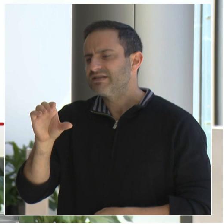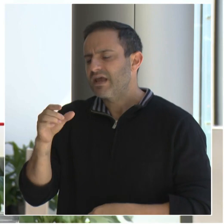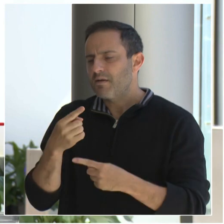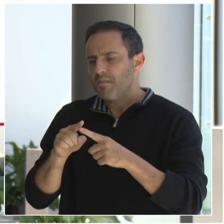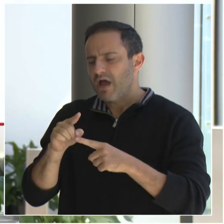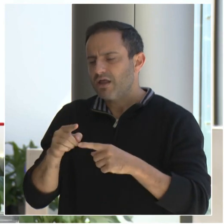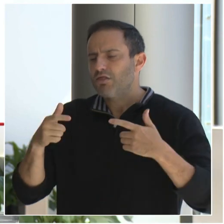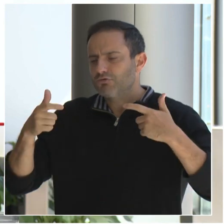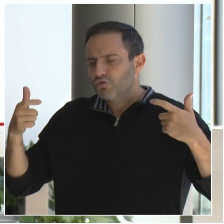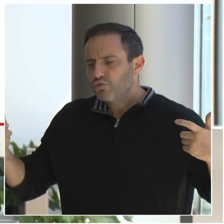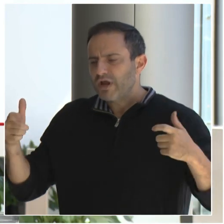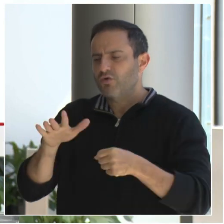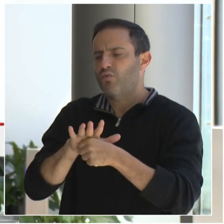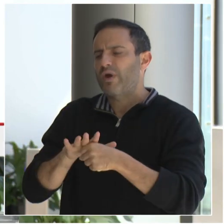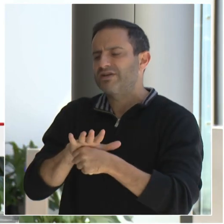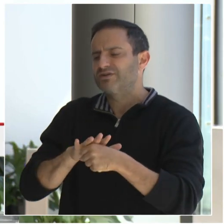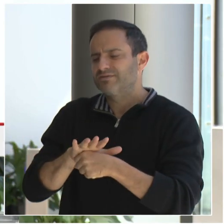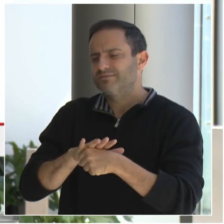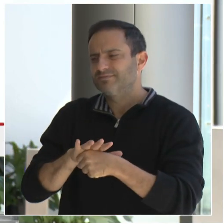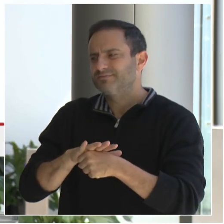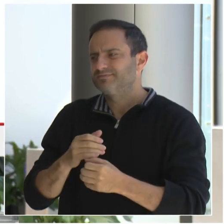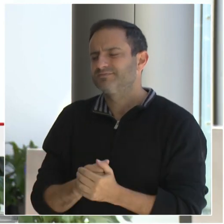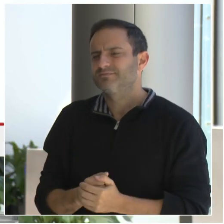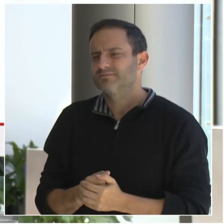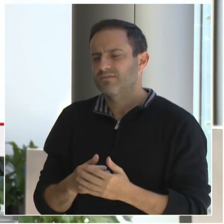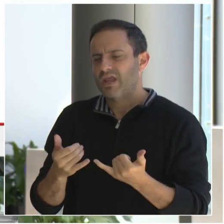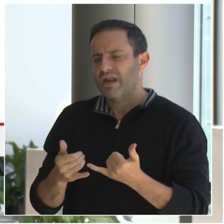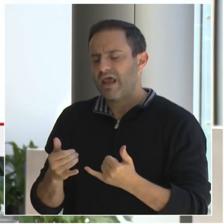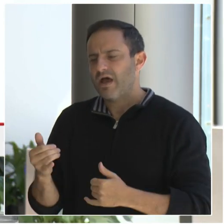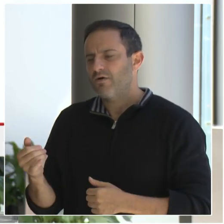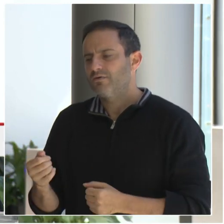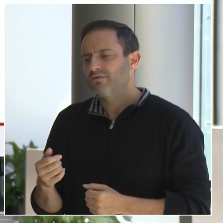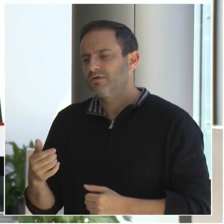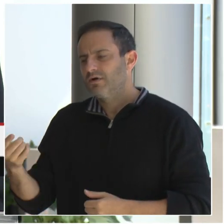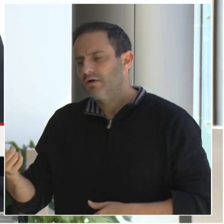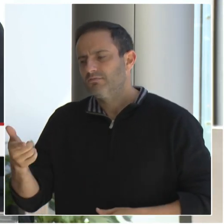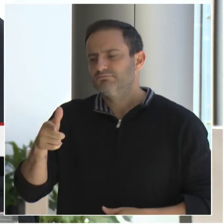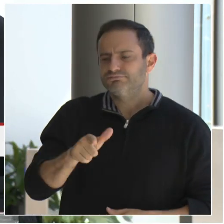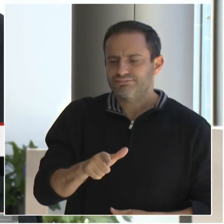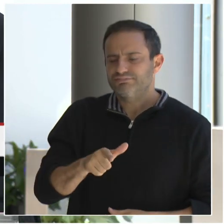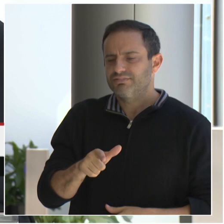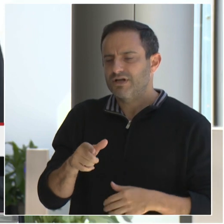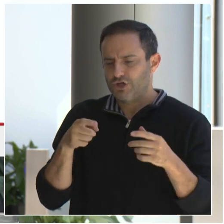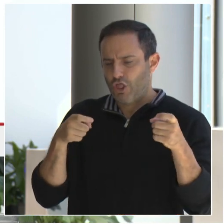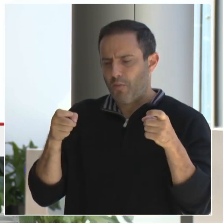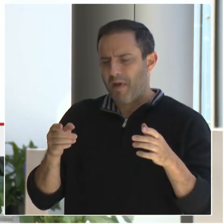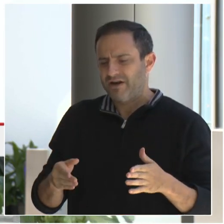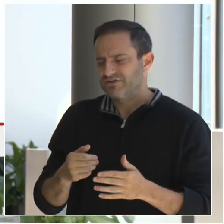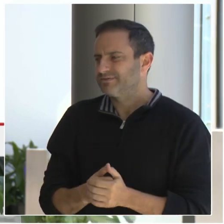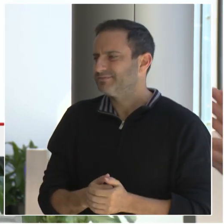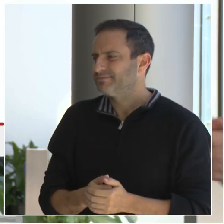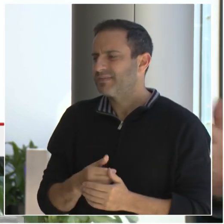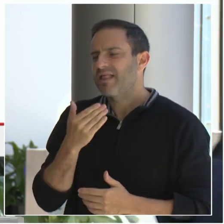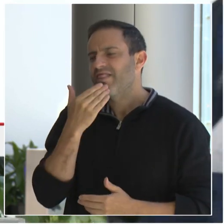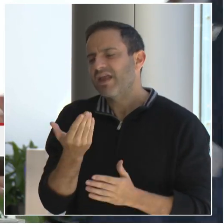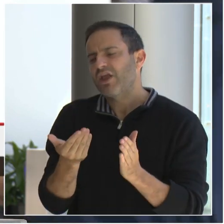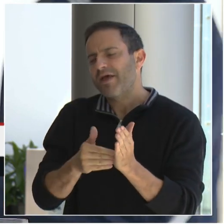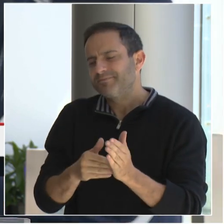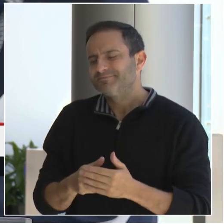large. So now I'll turn the floor over turn the floor back to the General Manager. Thanks again.